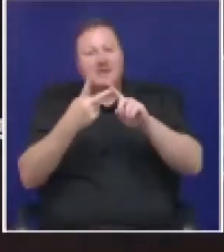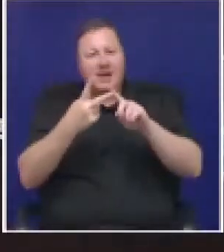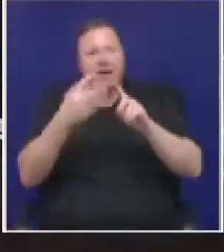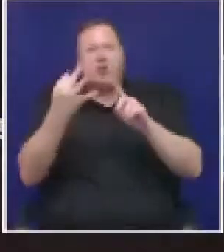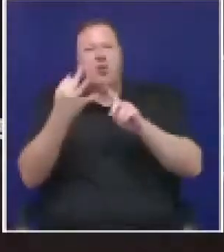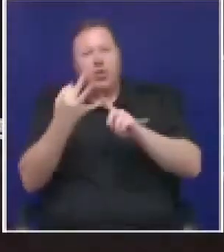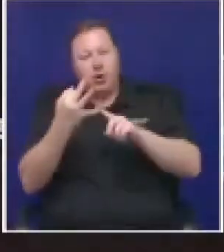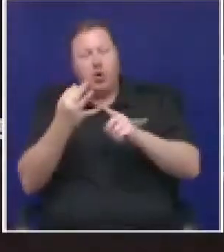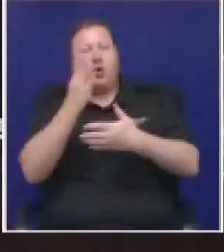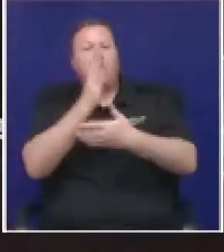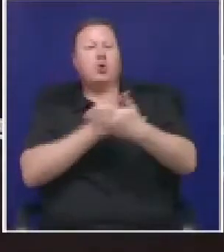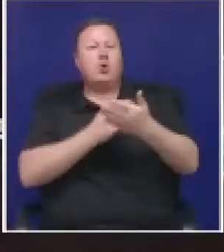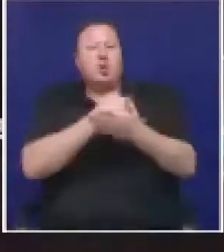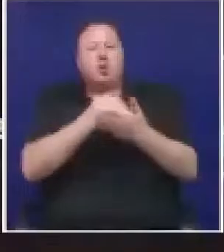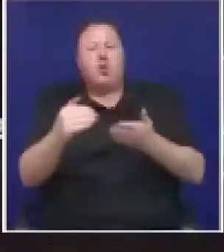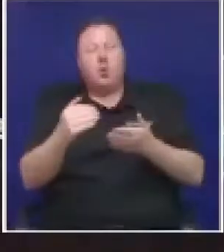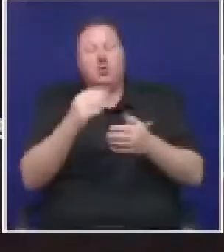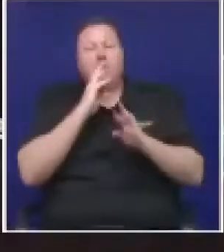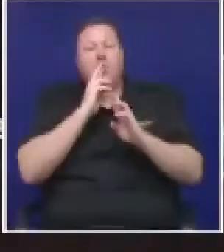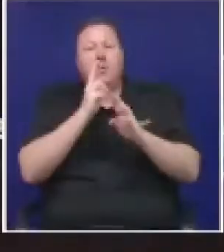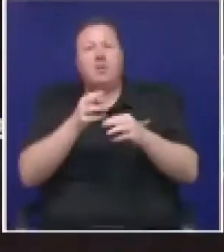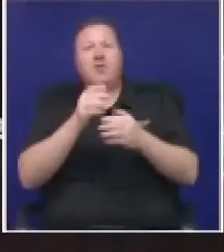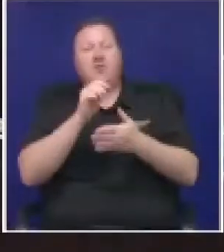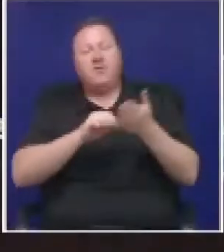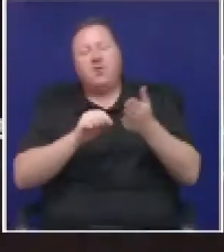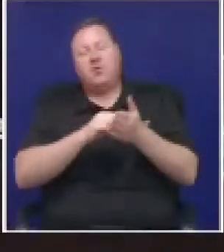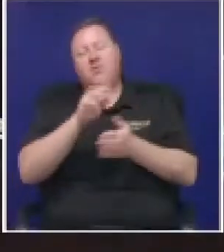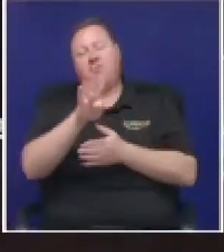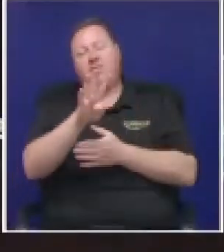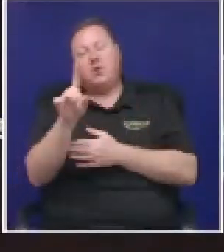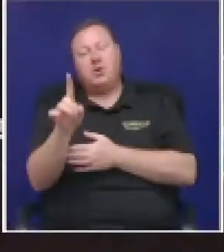reports for vote 41 water and sanitation